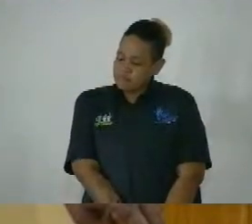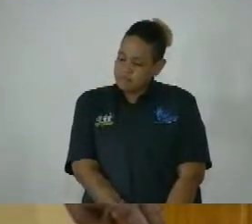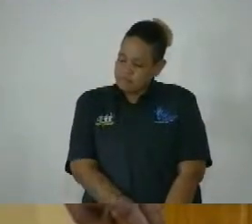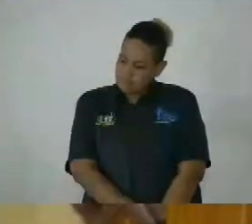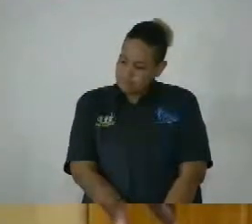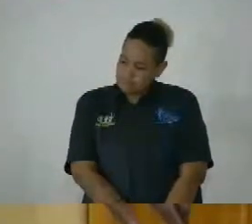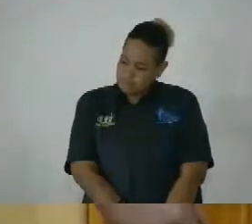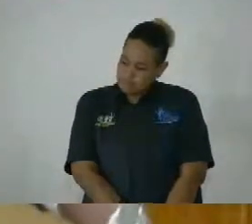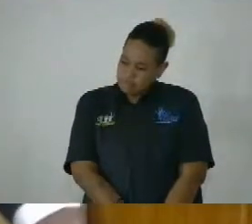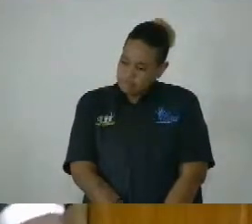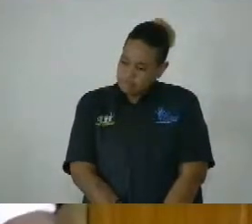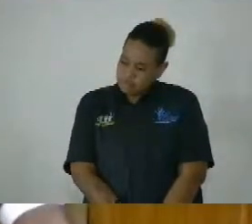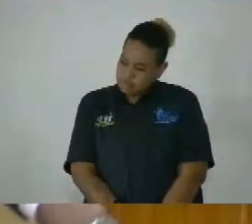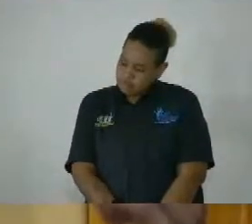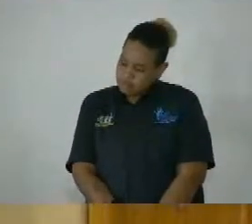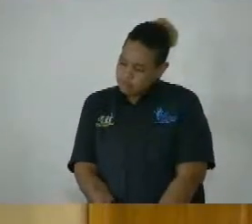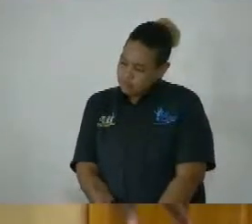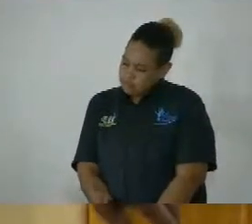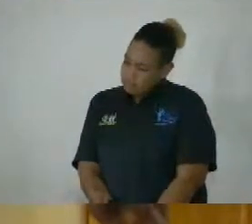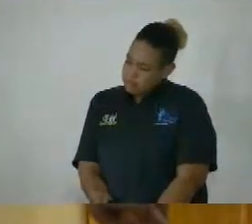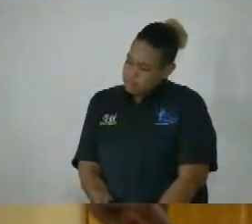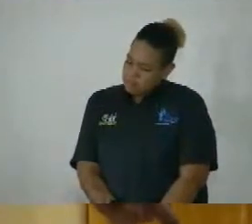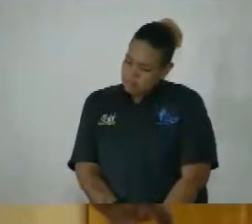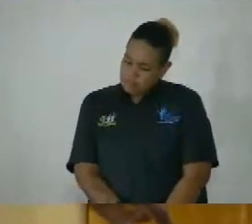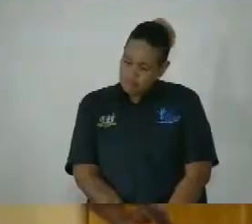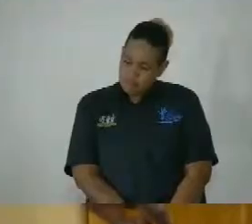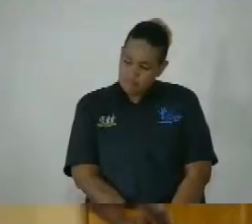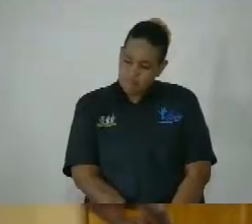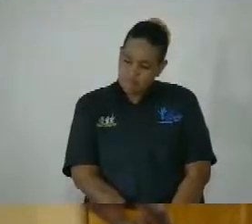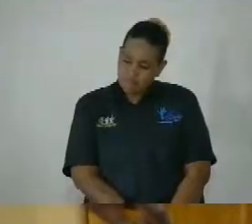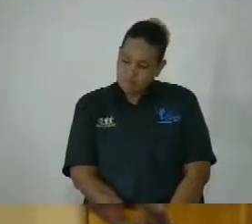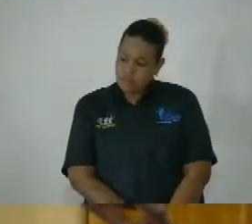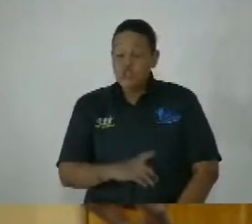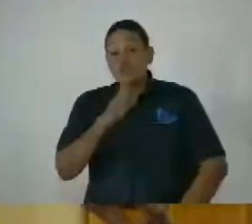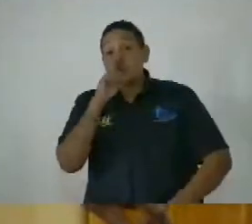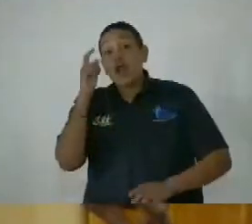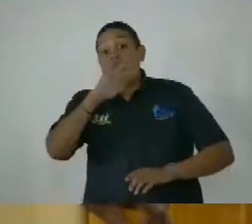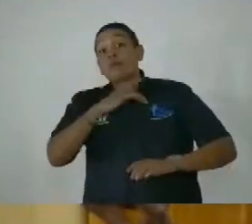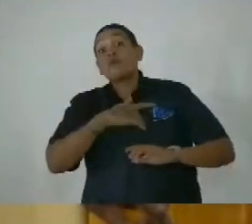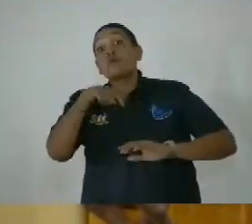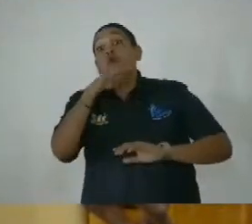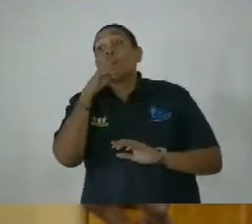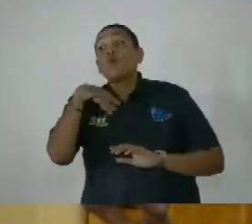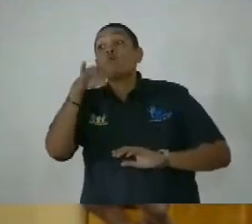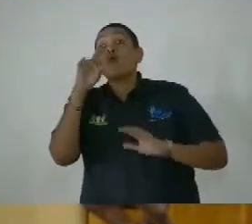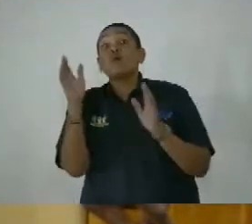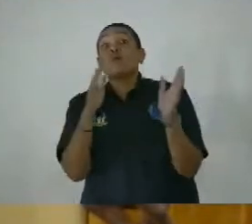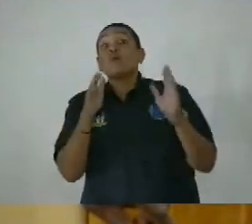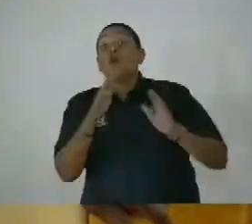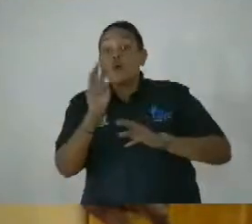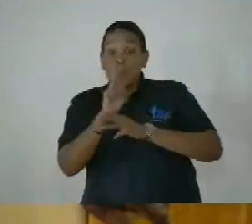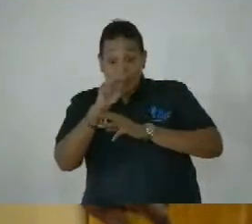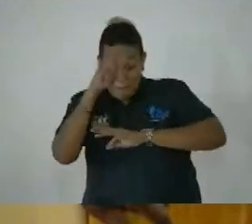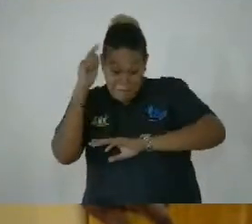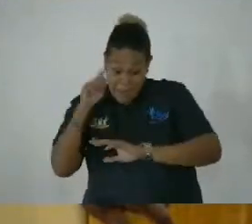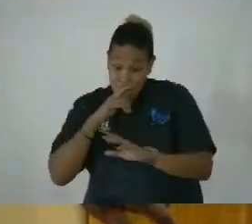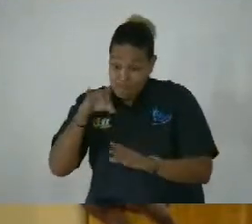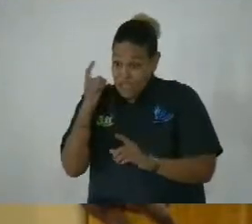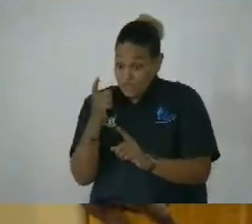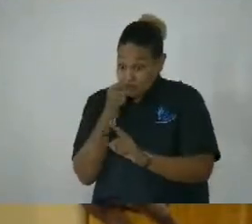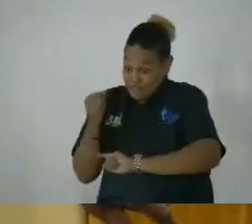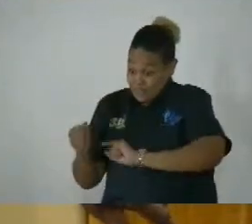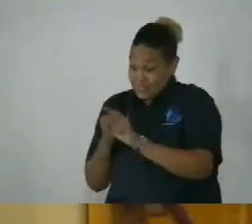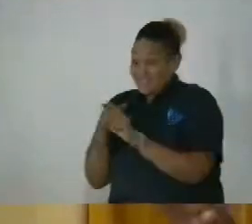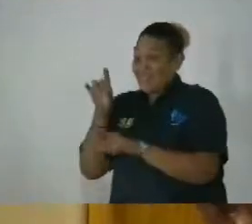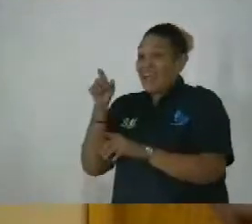I surely appreciated that some of those who are preparing to wear black today would have found something to find these individuals.